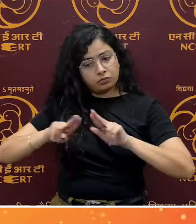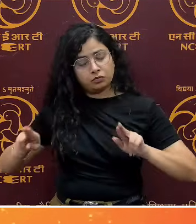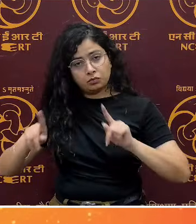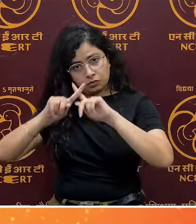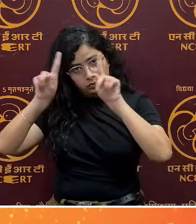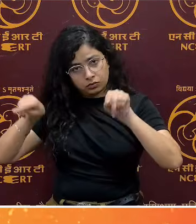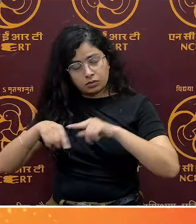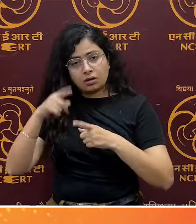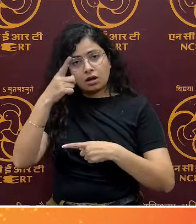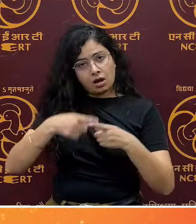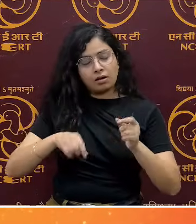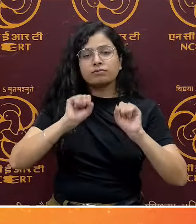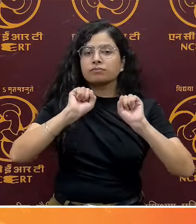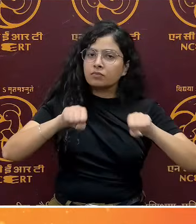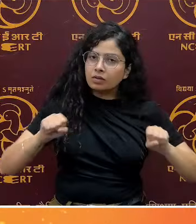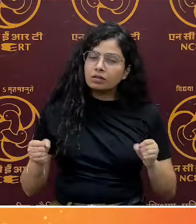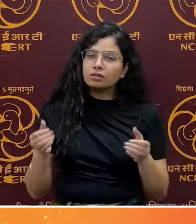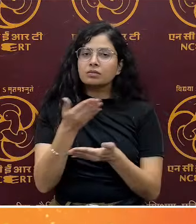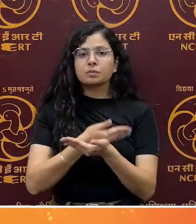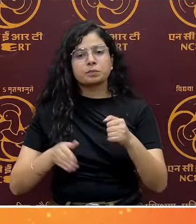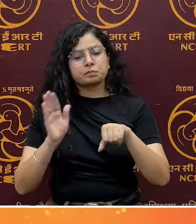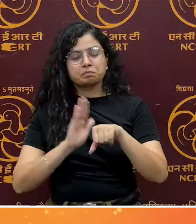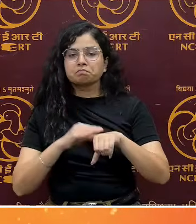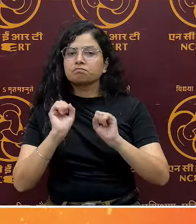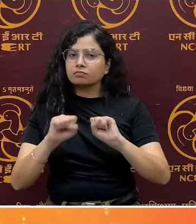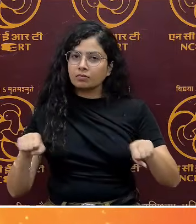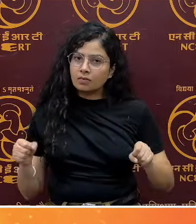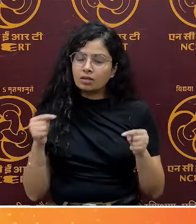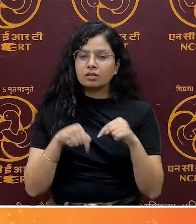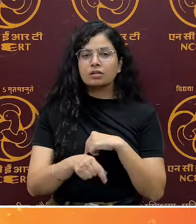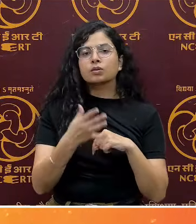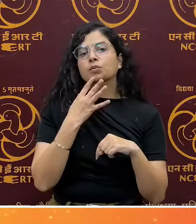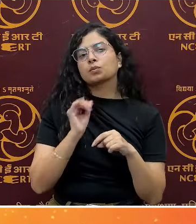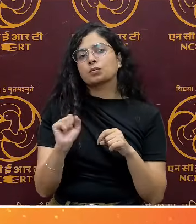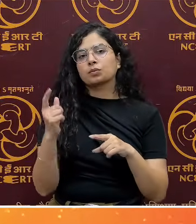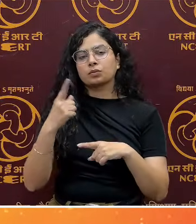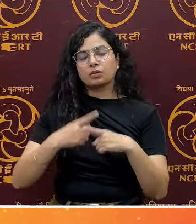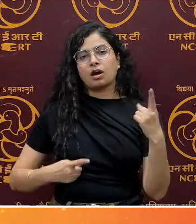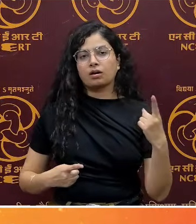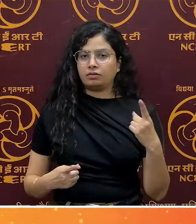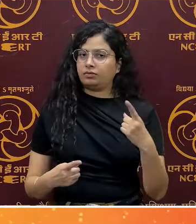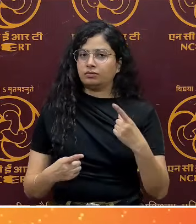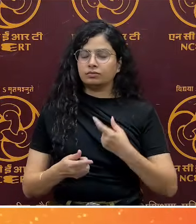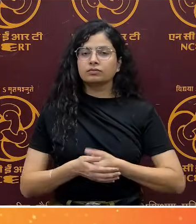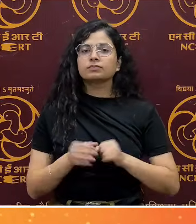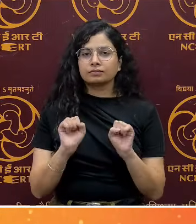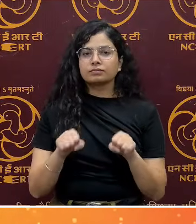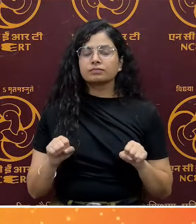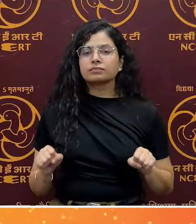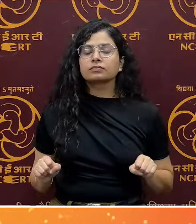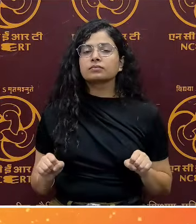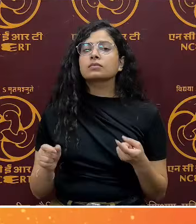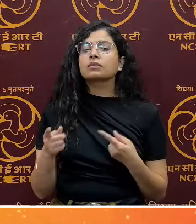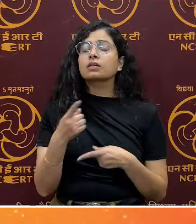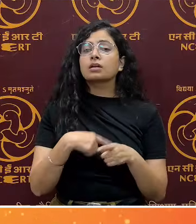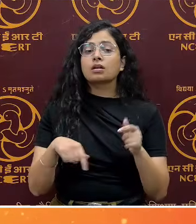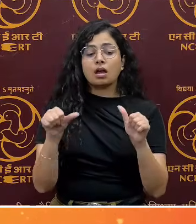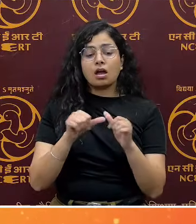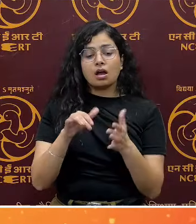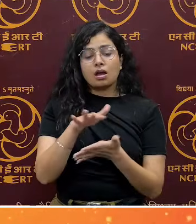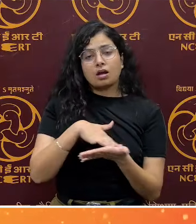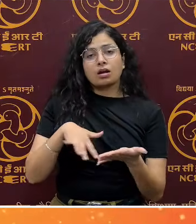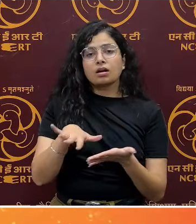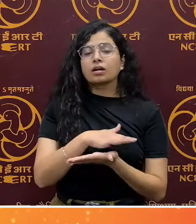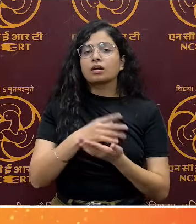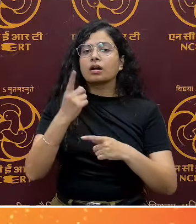rectangle? Yes, we have seen it is the half. So we will click on the this. Yes. So what will be the area then? Half